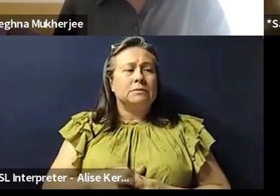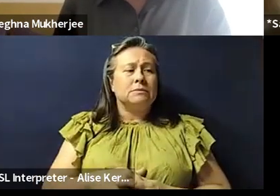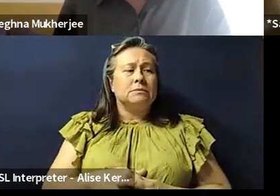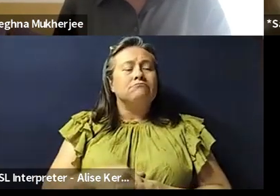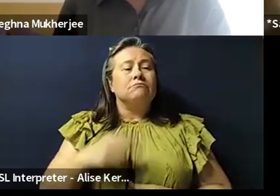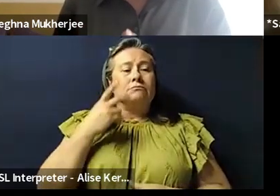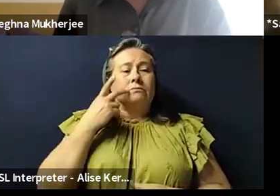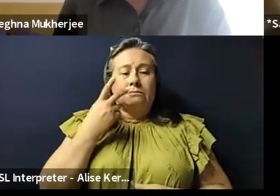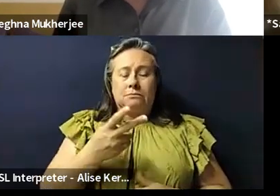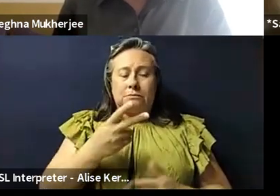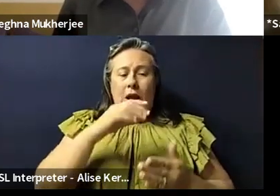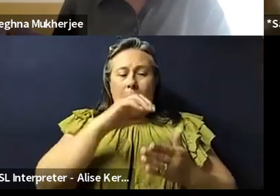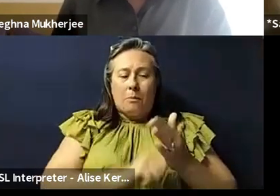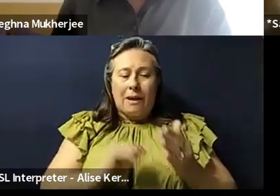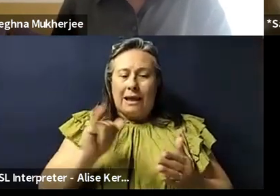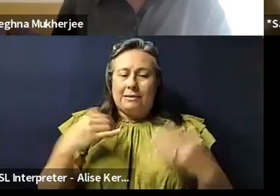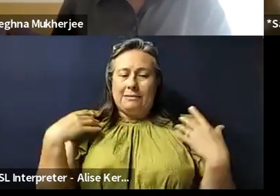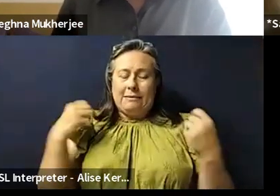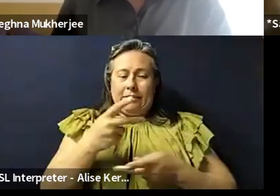seeing abortion as a healthcare right,